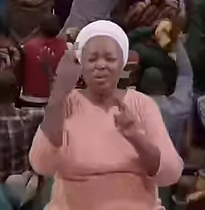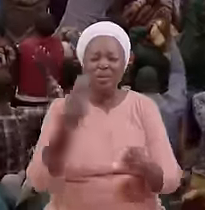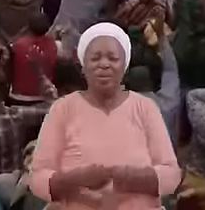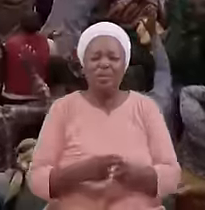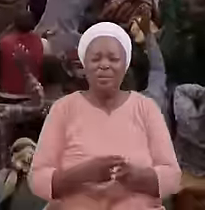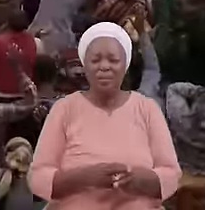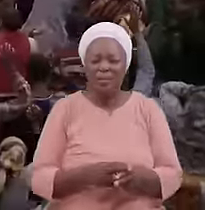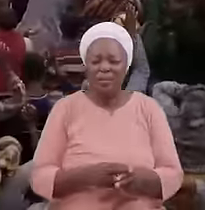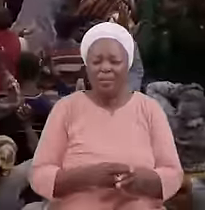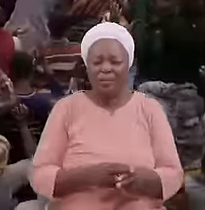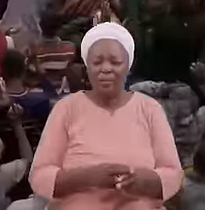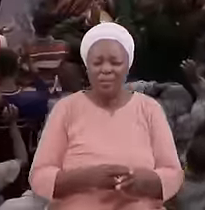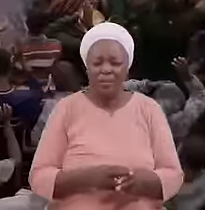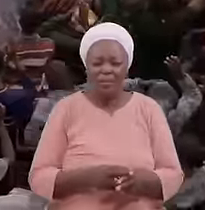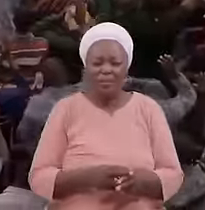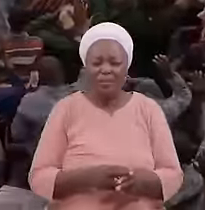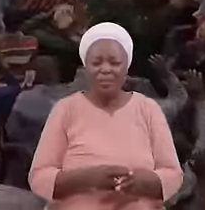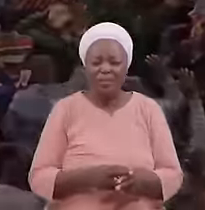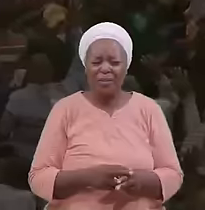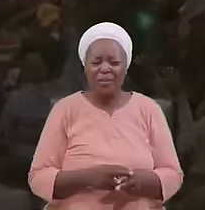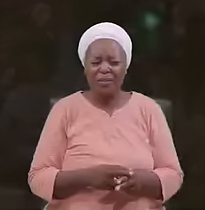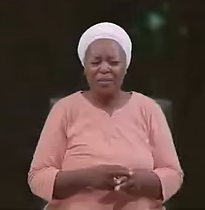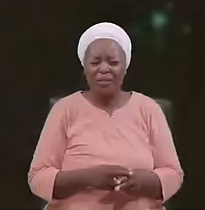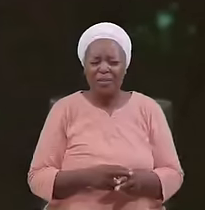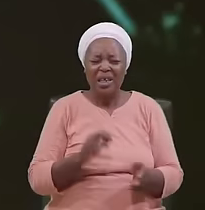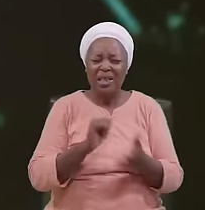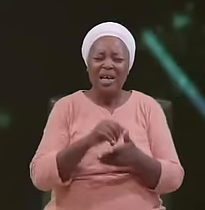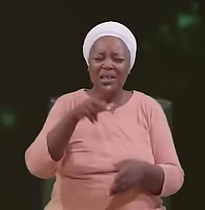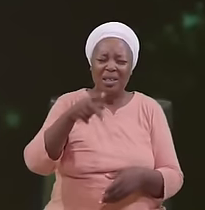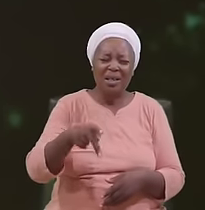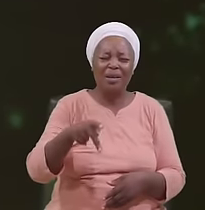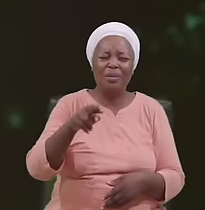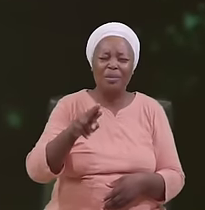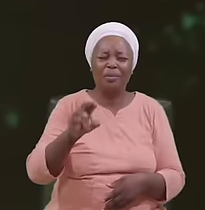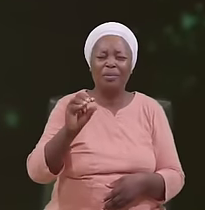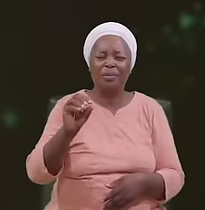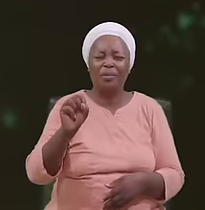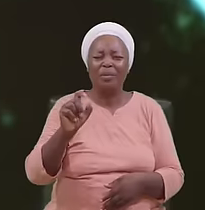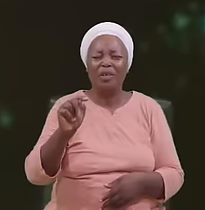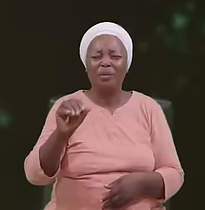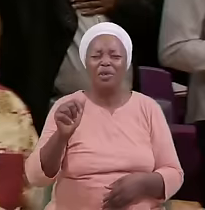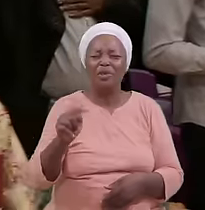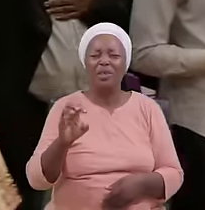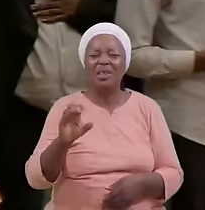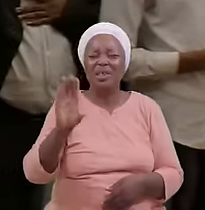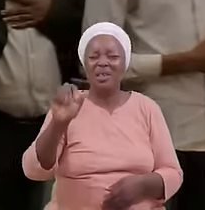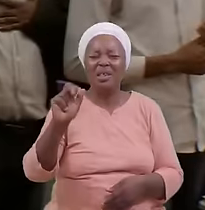Prostrate cancer, The Lord touch you right